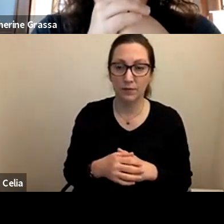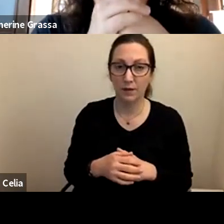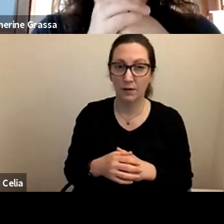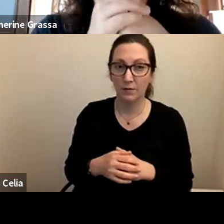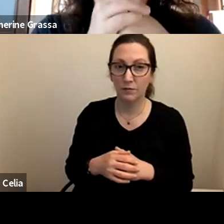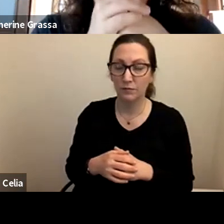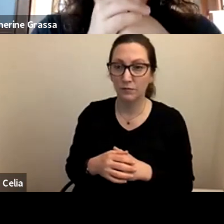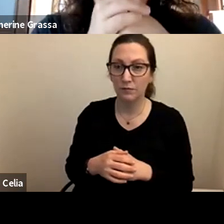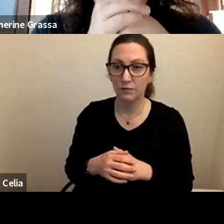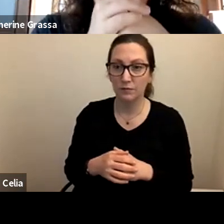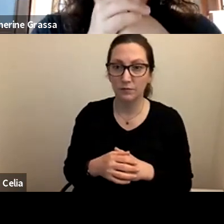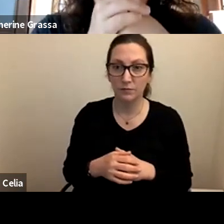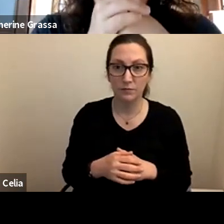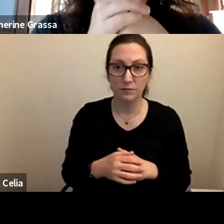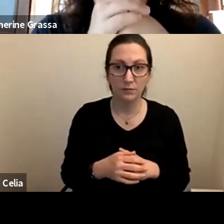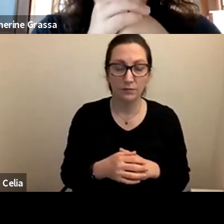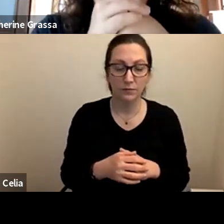if I look at this, we have until